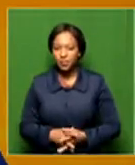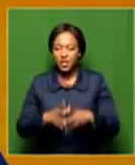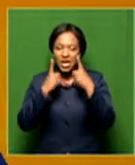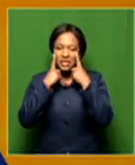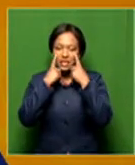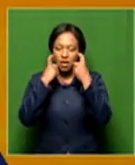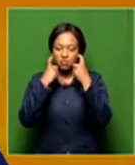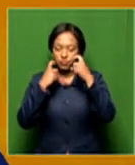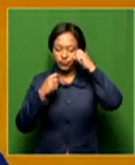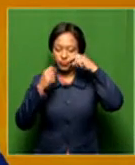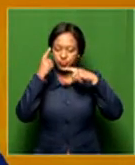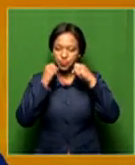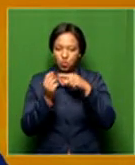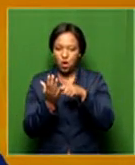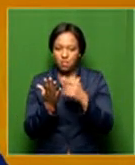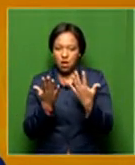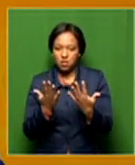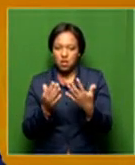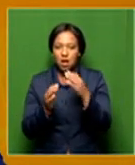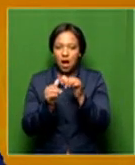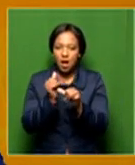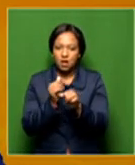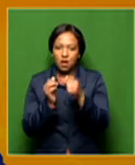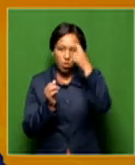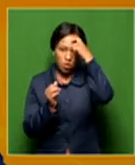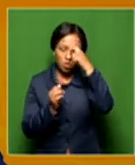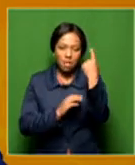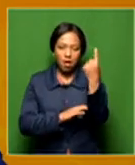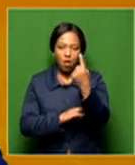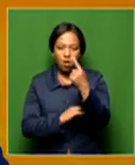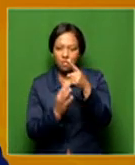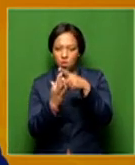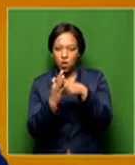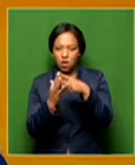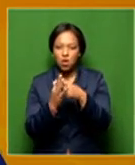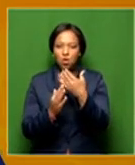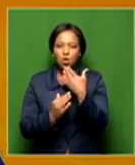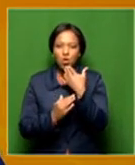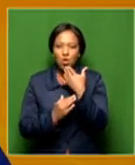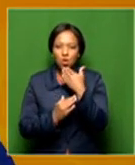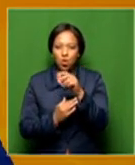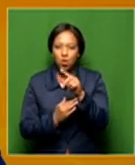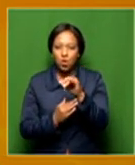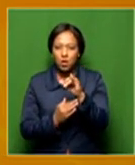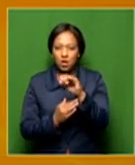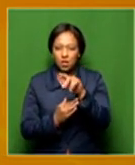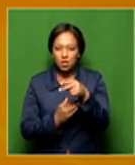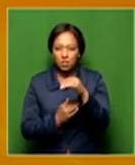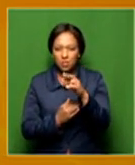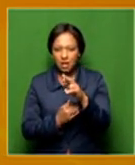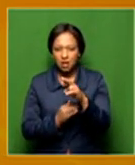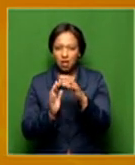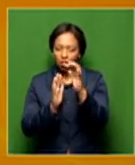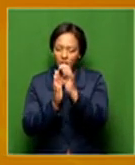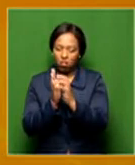Tears in my hands, under the shade of wisdom, lonely by the window, Diphiri Diphirimisi, emotionally disarmed. Well, these are just some